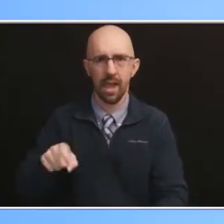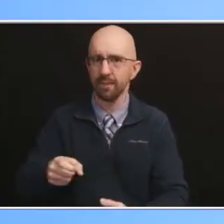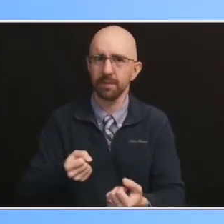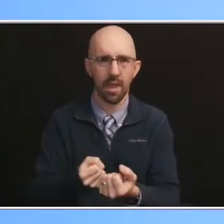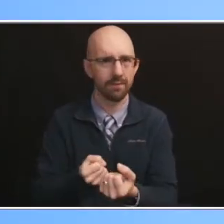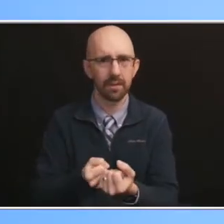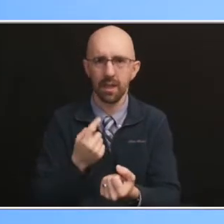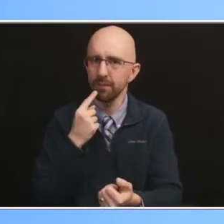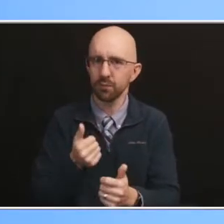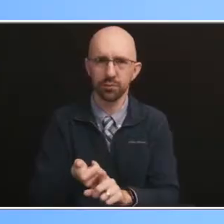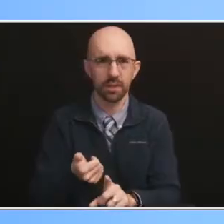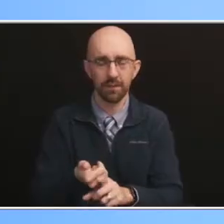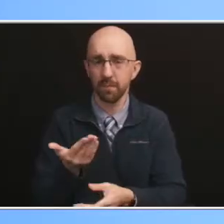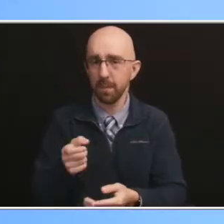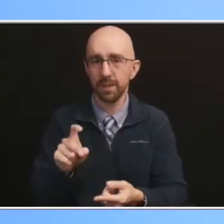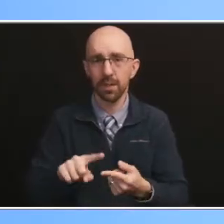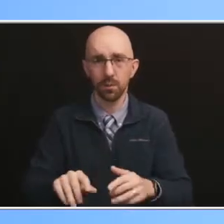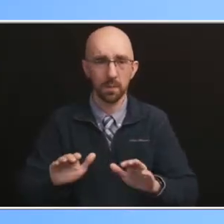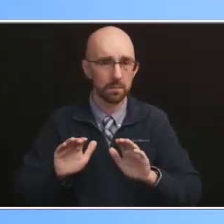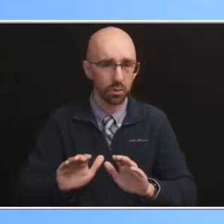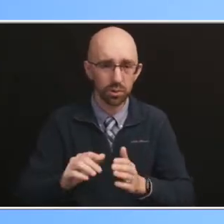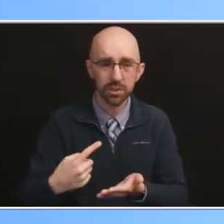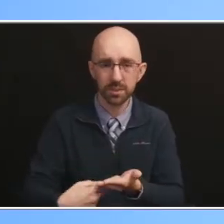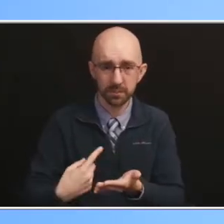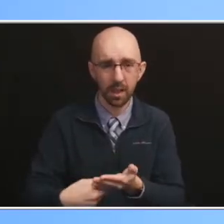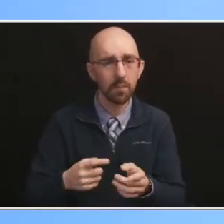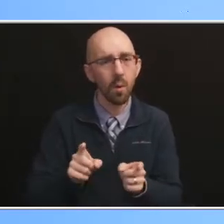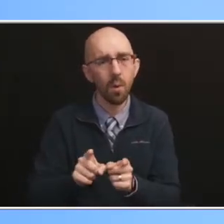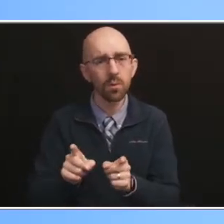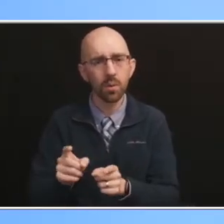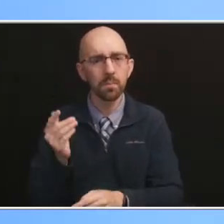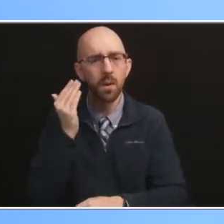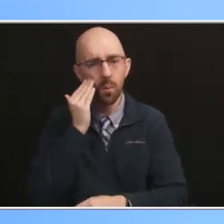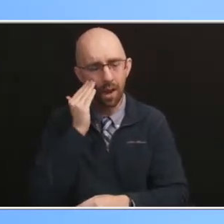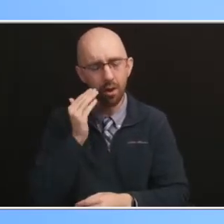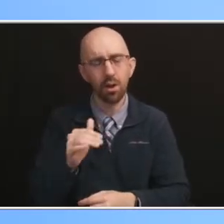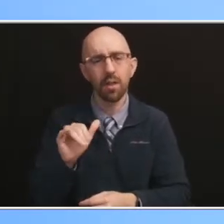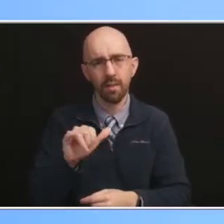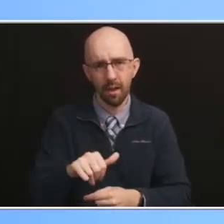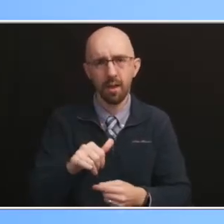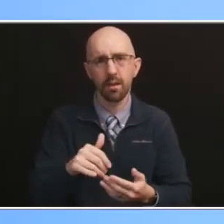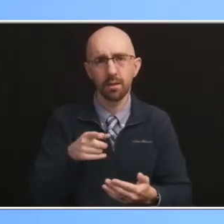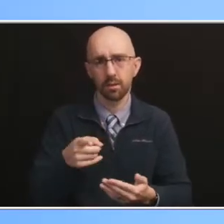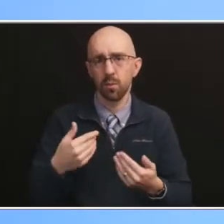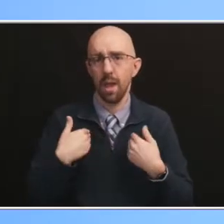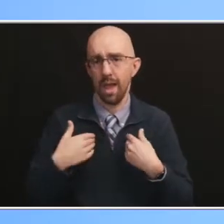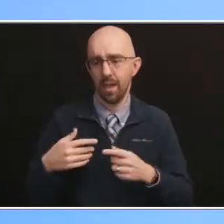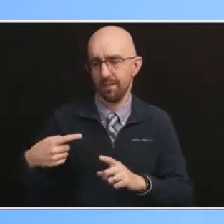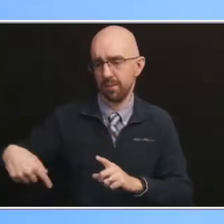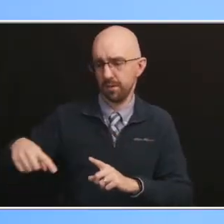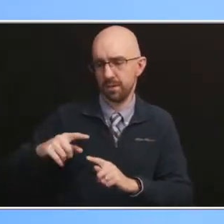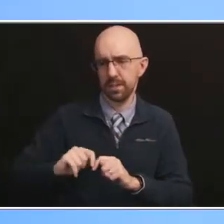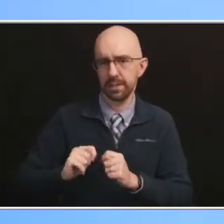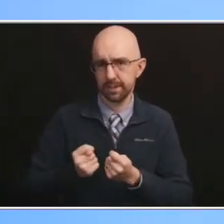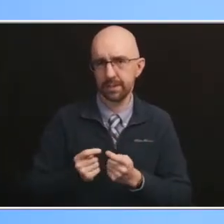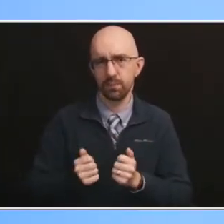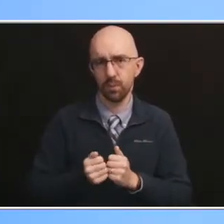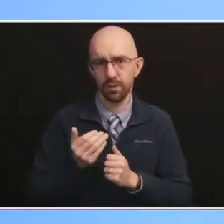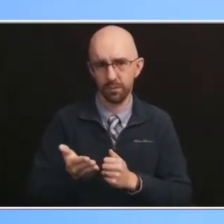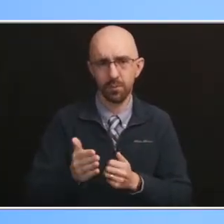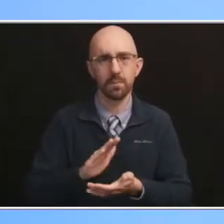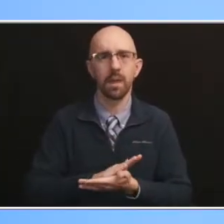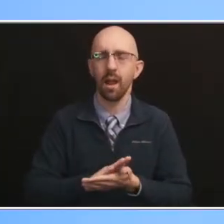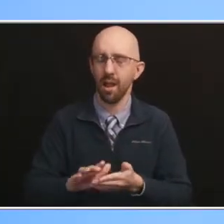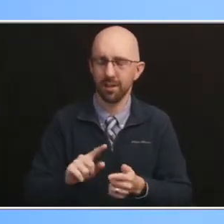may even need to push at times, but also be aware that you have a team with you, and to be kind to that team as you